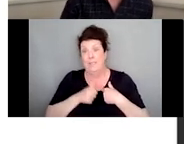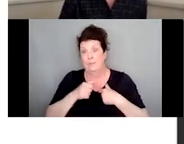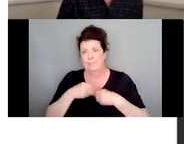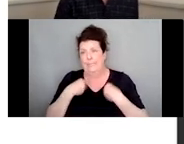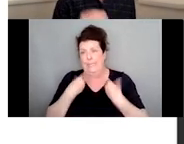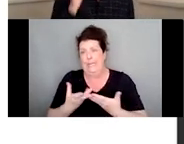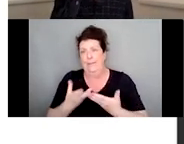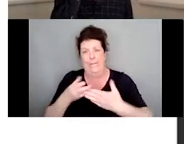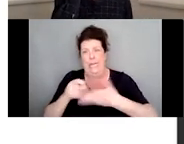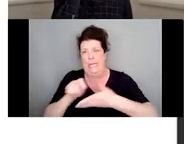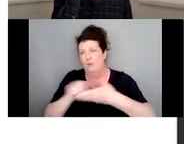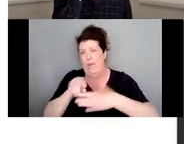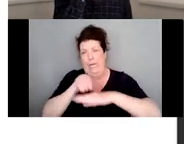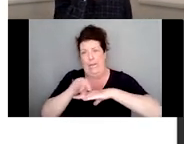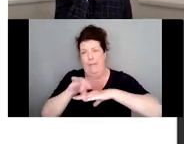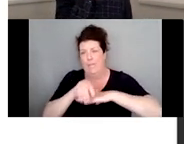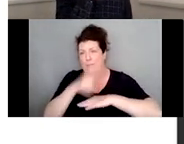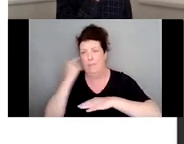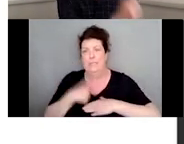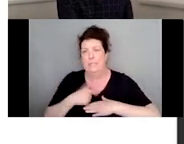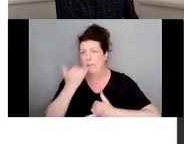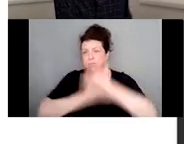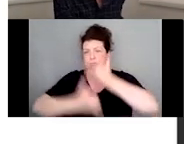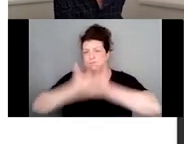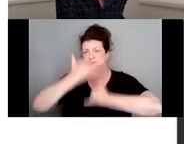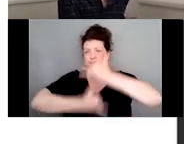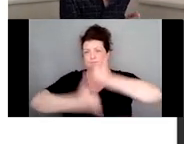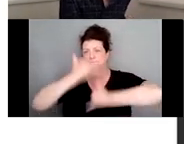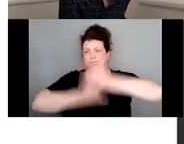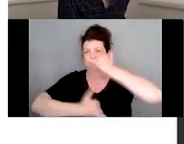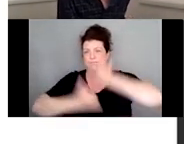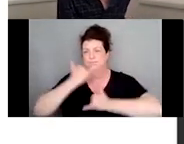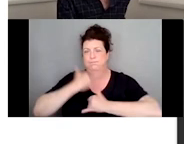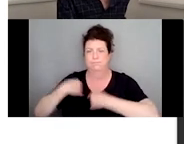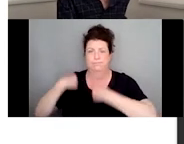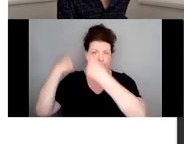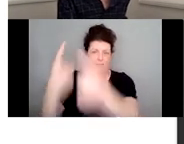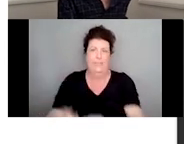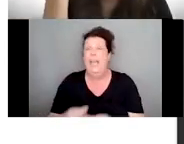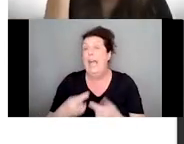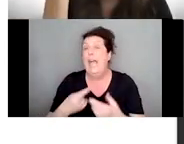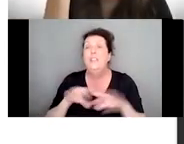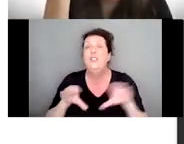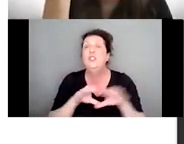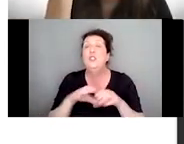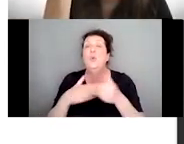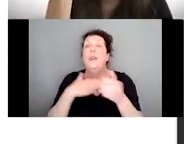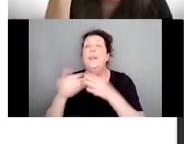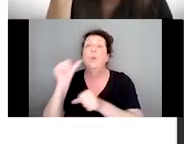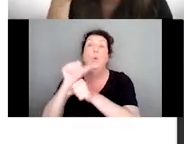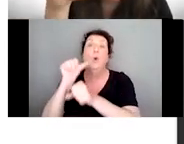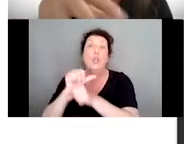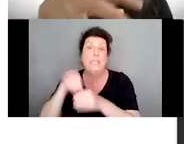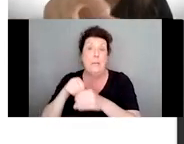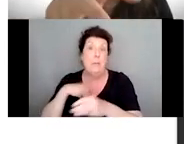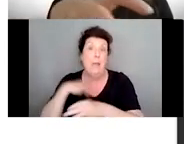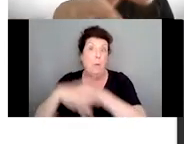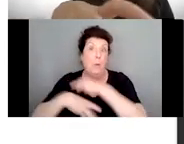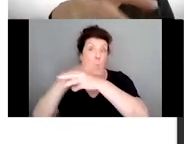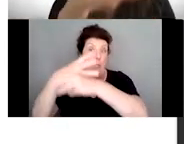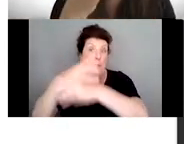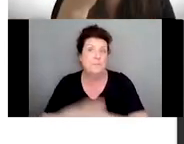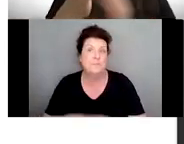made so many mistakes on my own that like, I just do what works in my world. And so with this, with this kind of like,